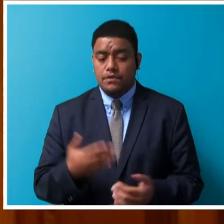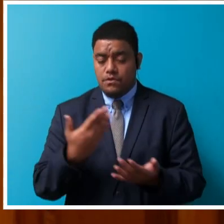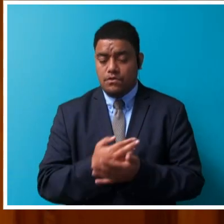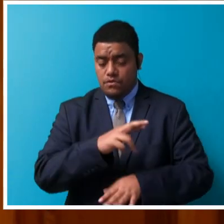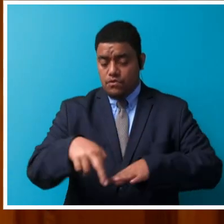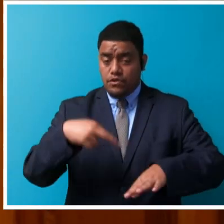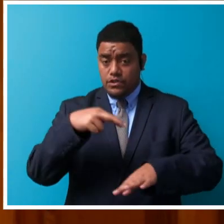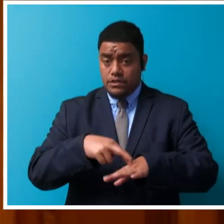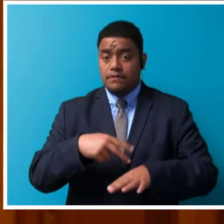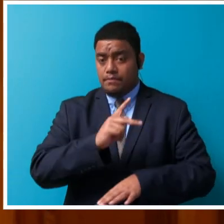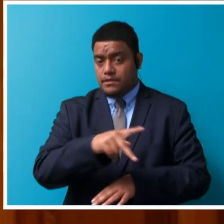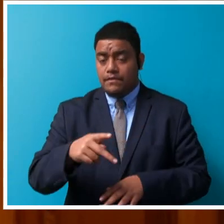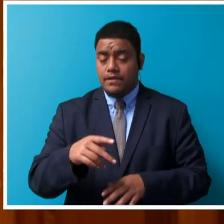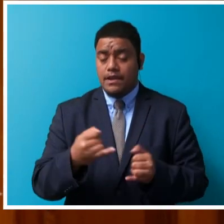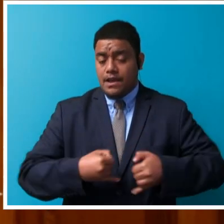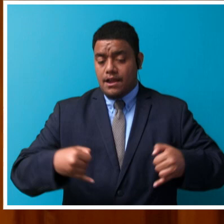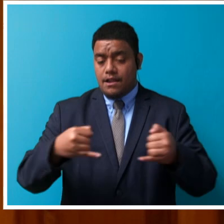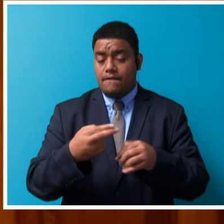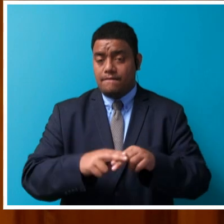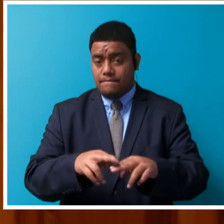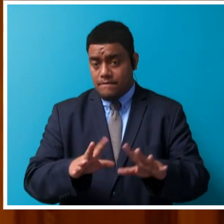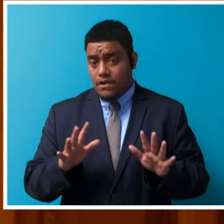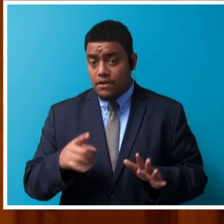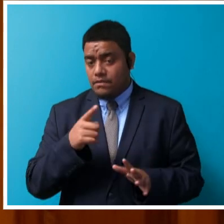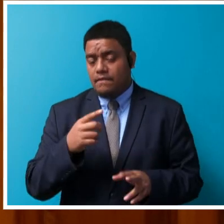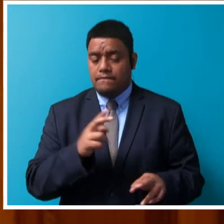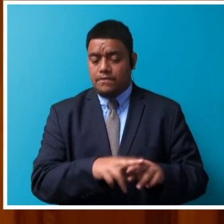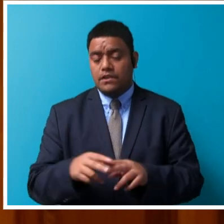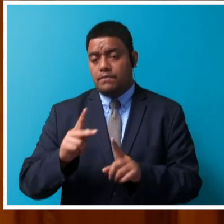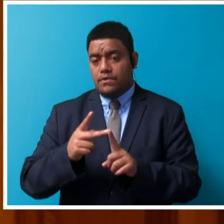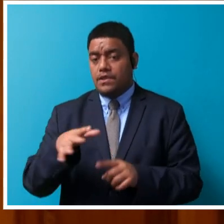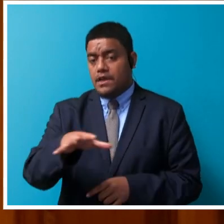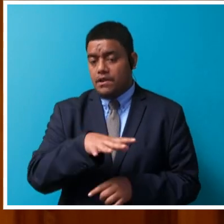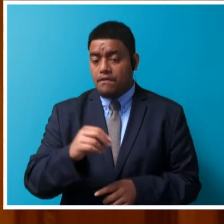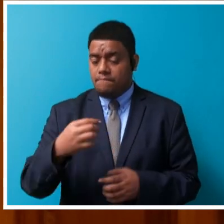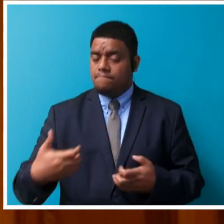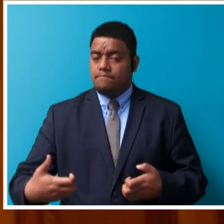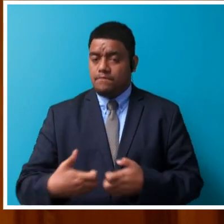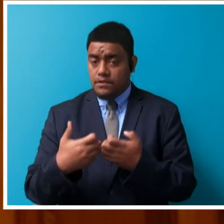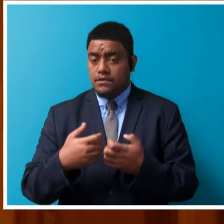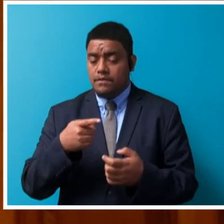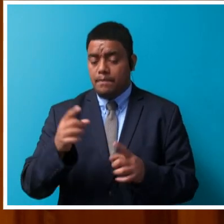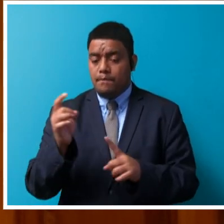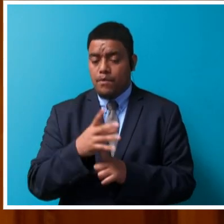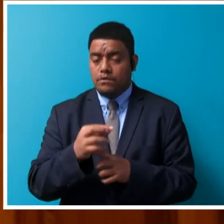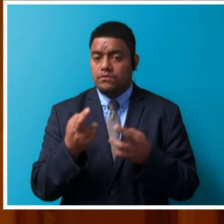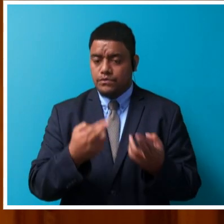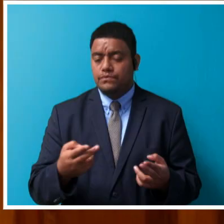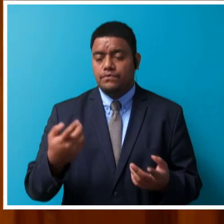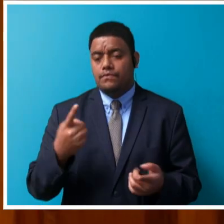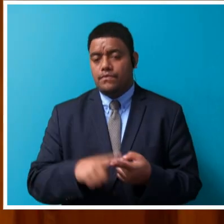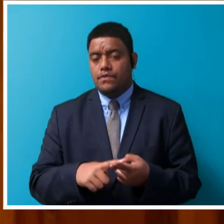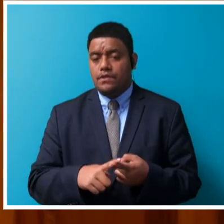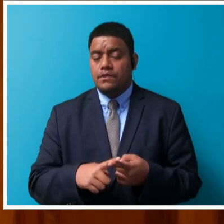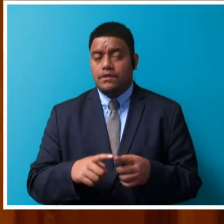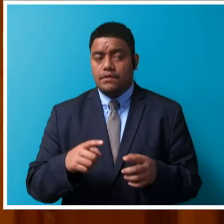sir, the Pacific Islands Forum, or PIFS, remains as Fiji's priority area of engagement, where important regional matters such as the reform of